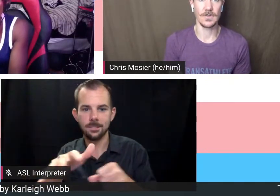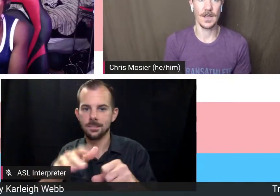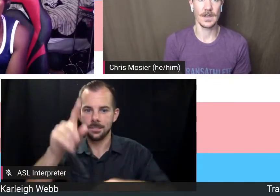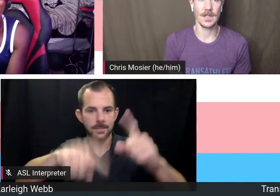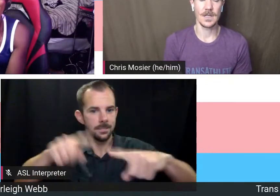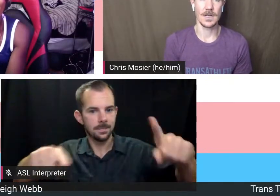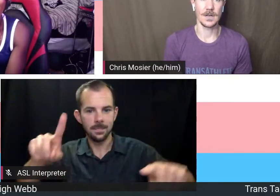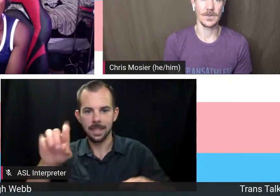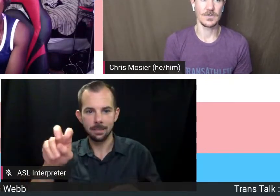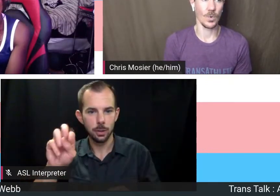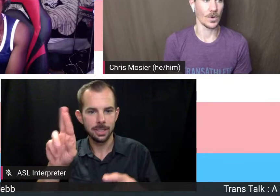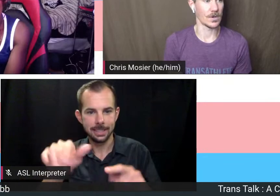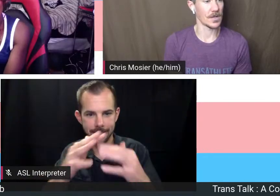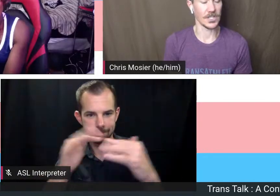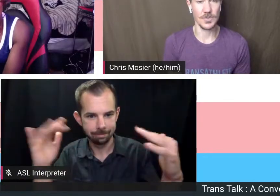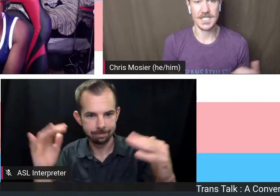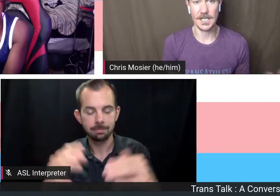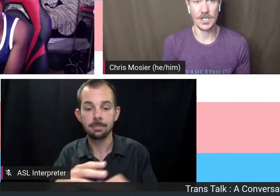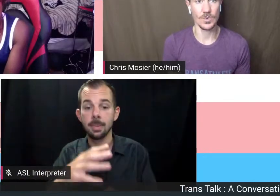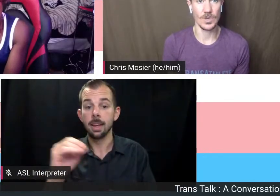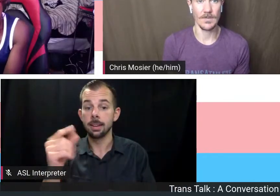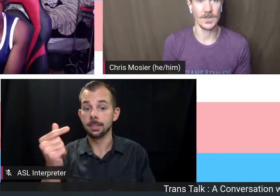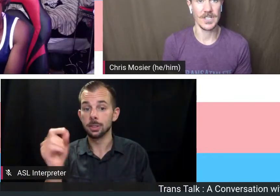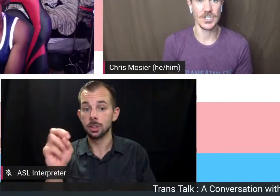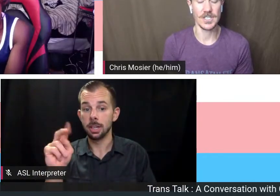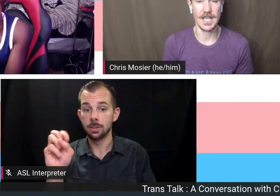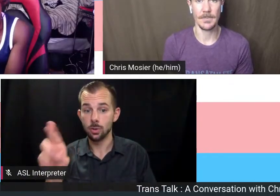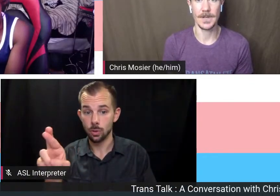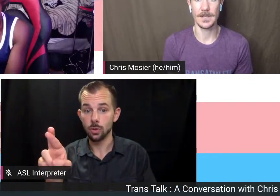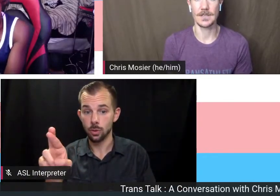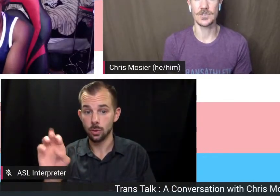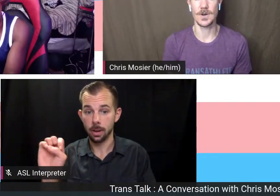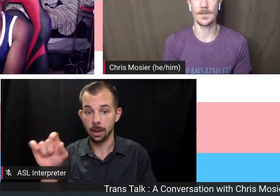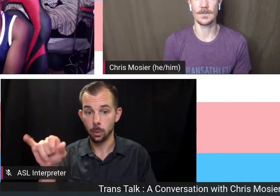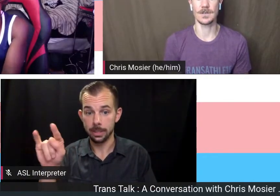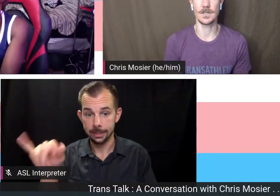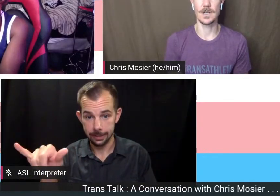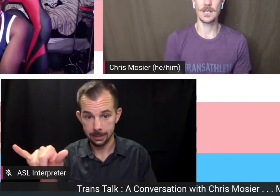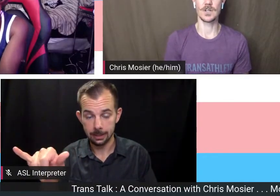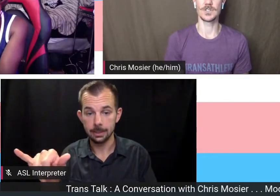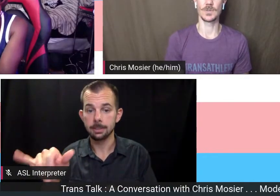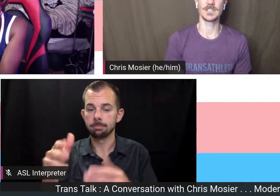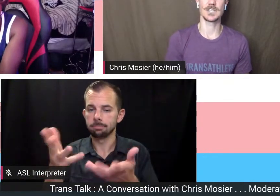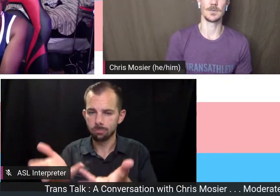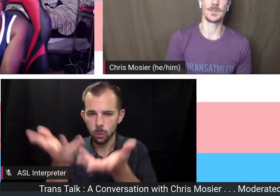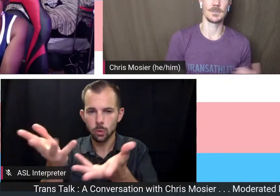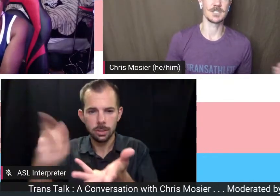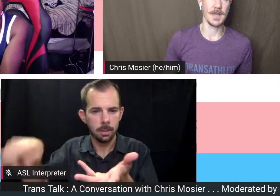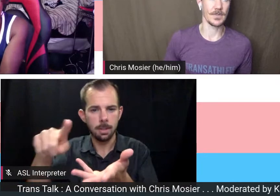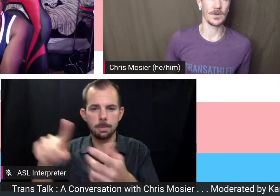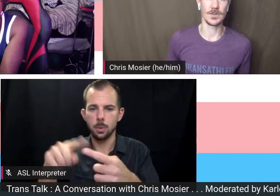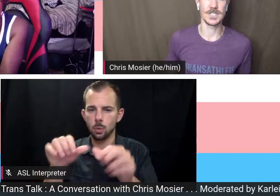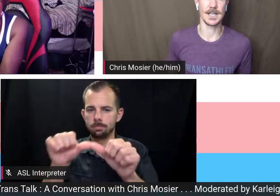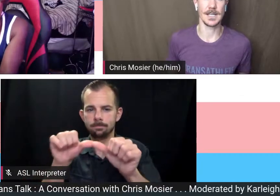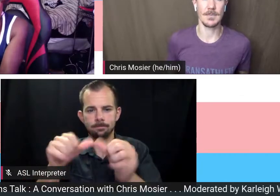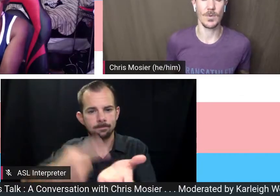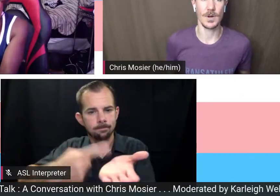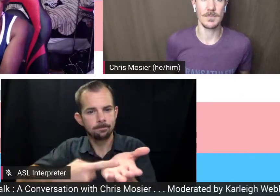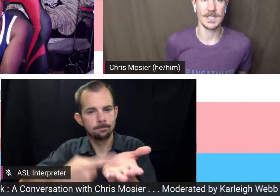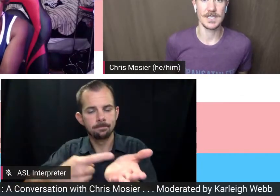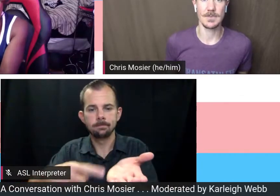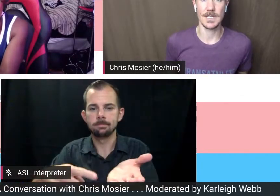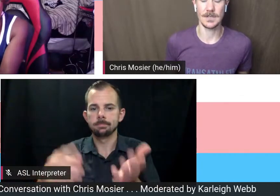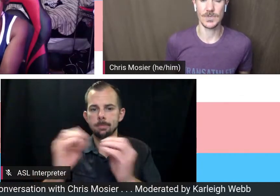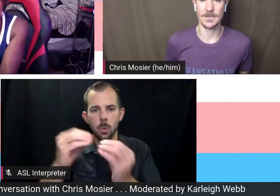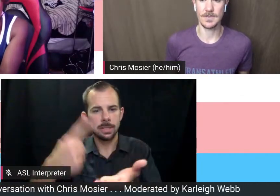make sure that there's more LGBTQ conversations happening in triathlon, and to really just help them expand their understanding about